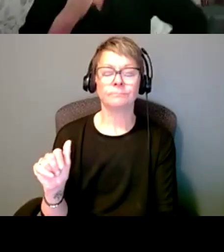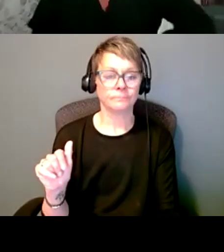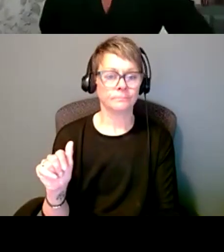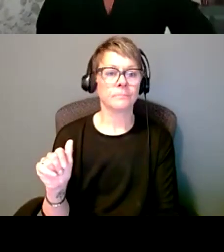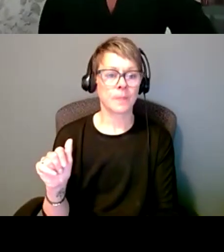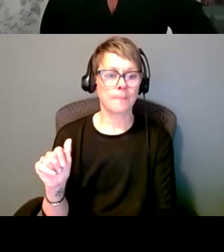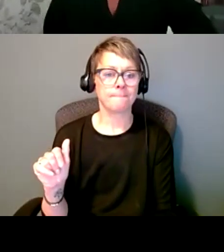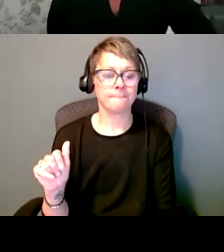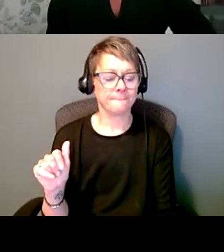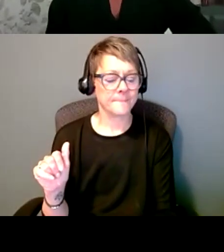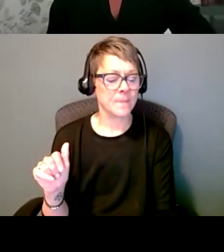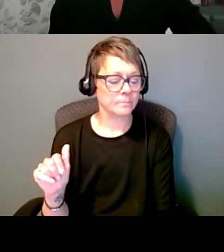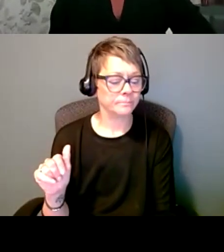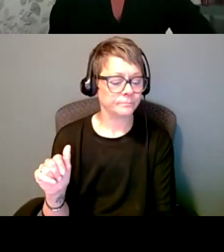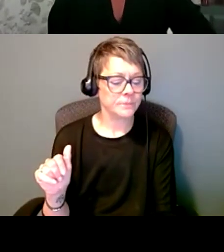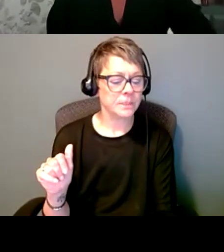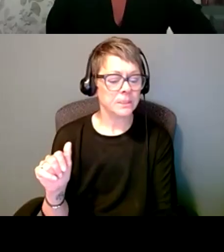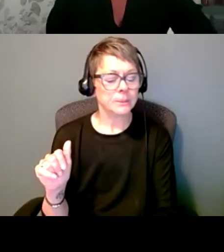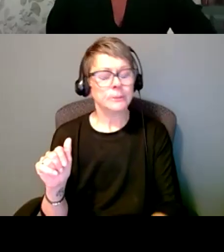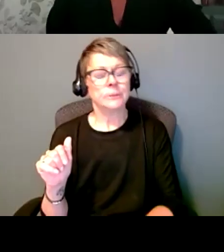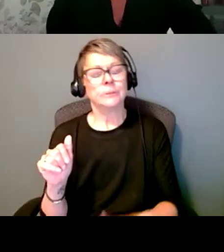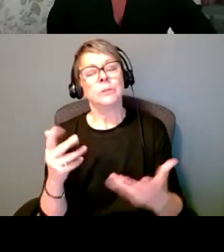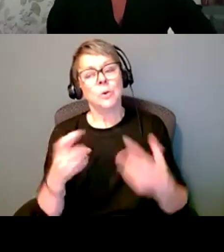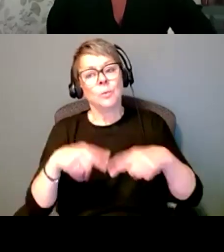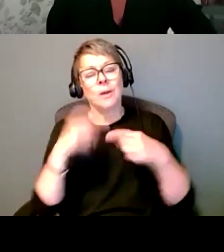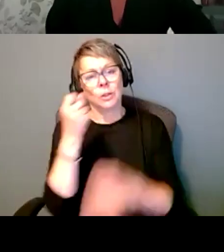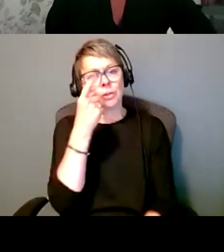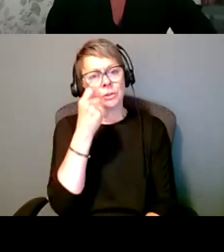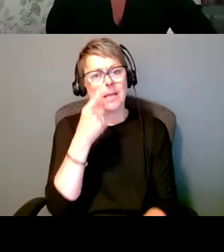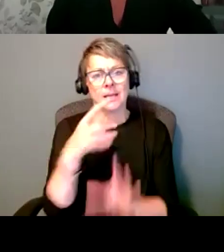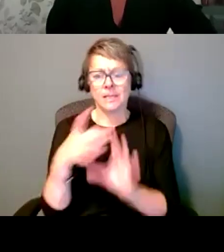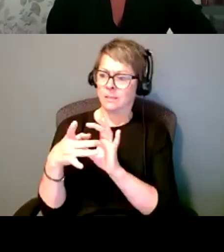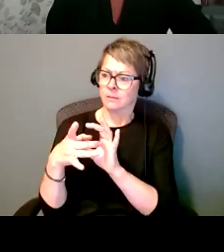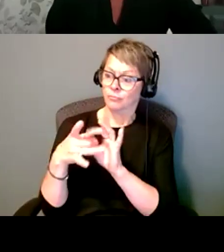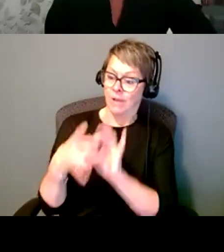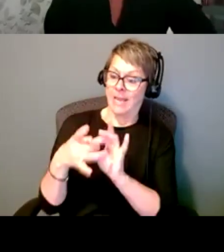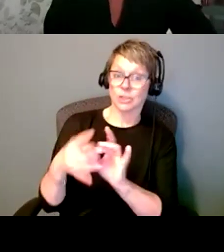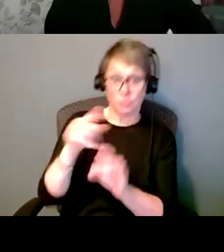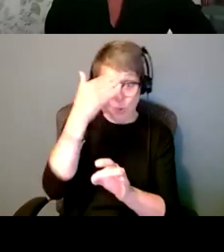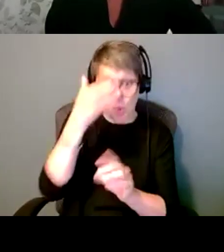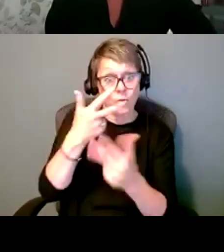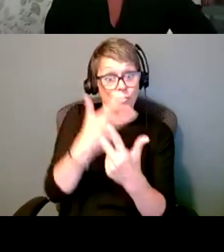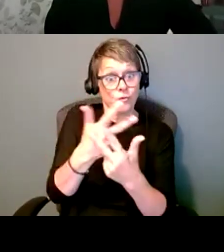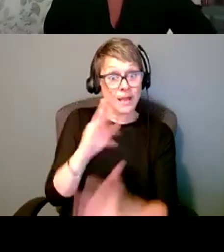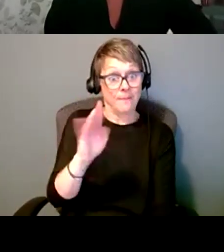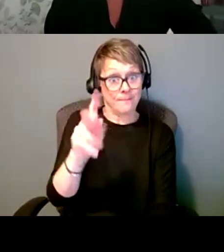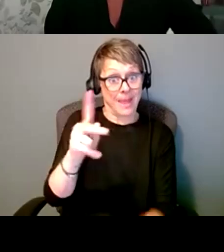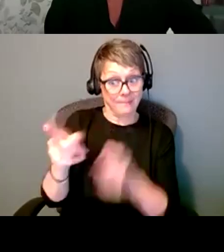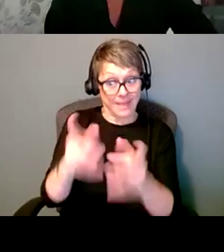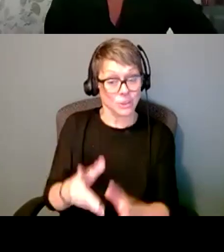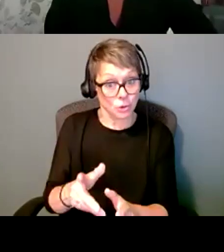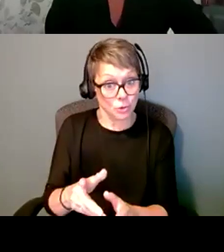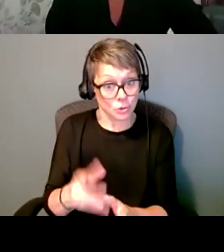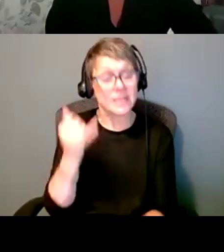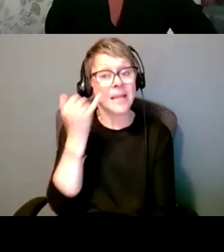really understand the importance of those relationships. You know, the three bank managers, I do. as Yeah. long as we have those